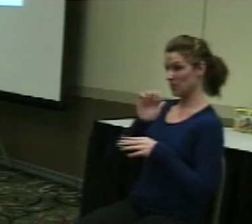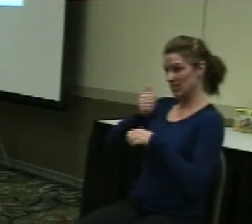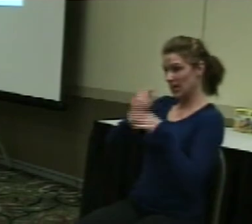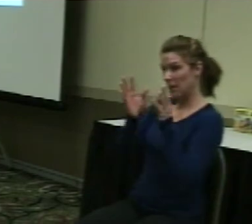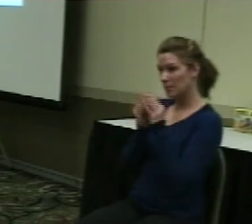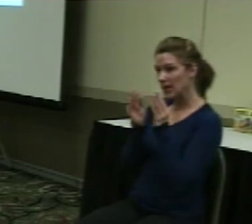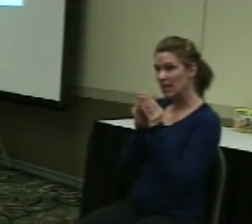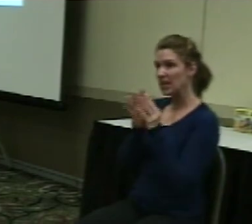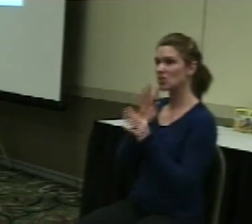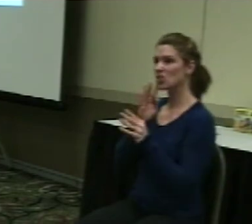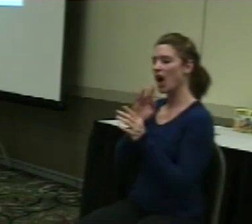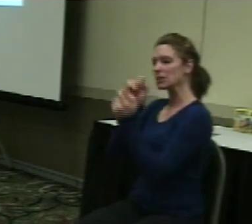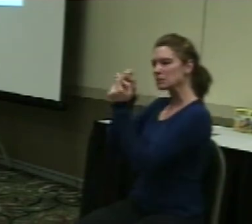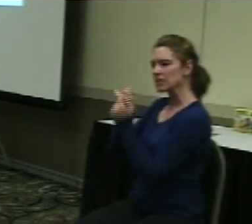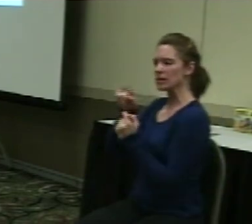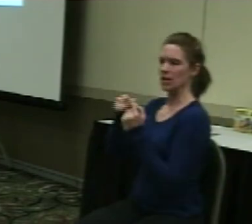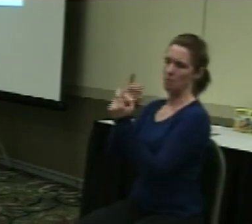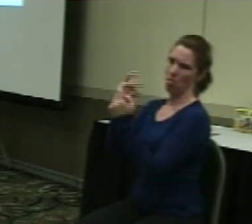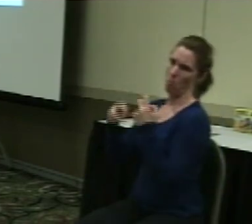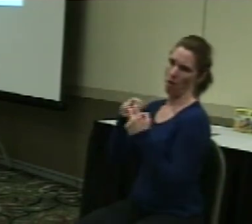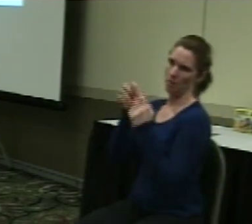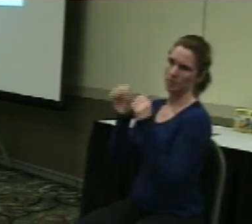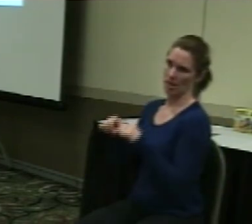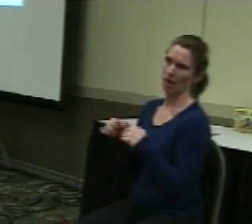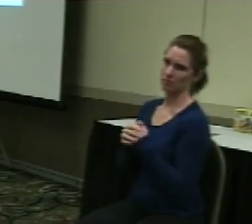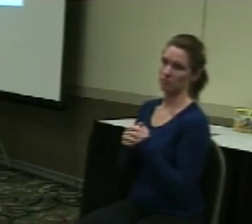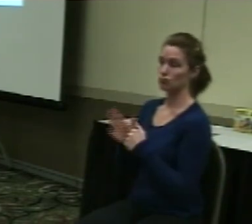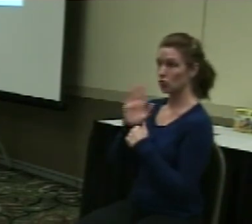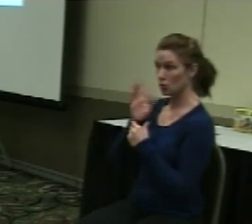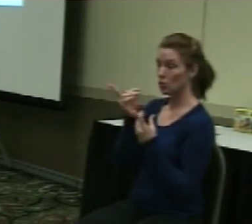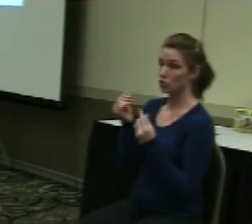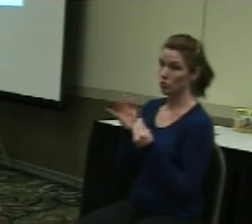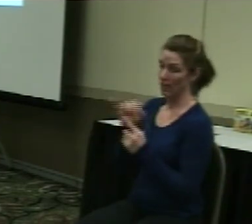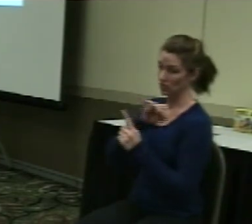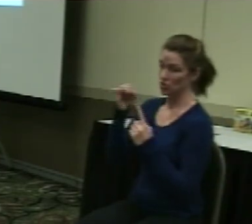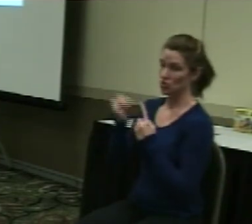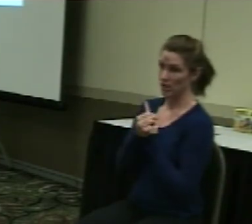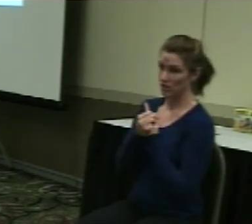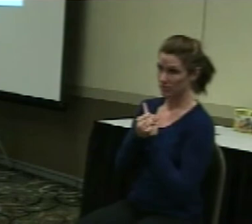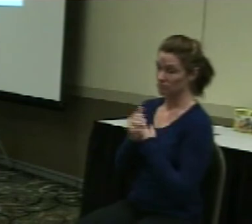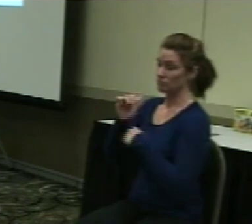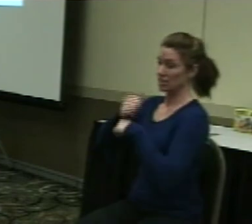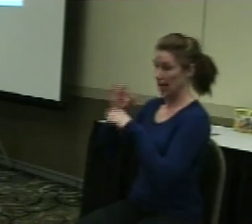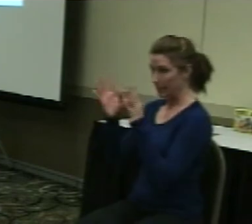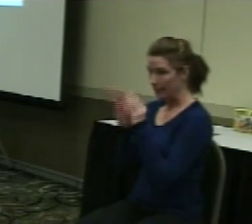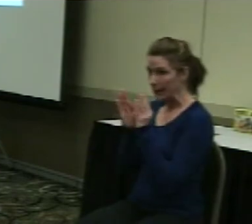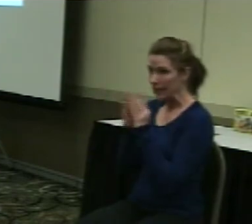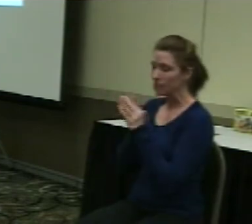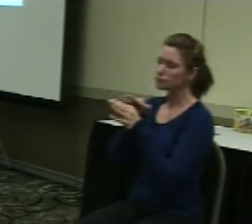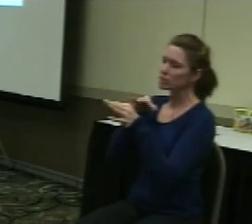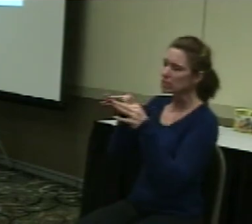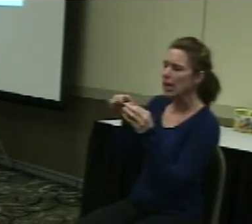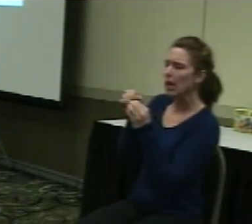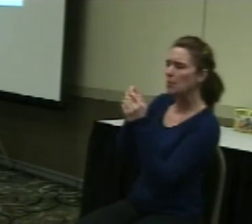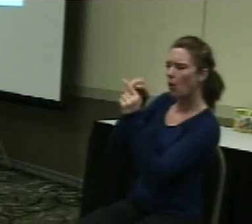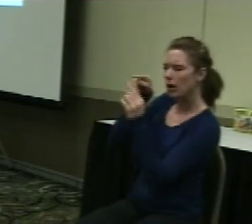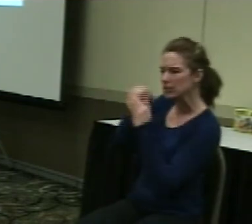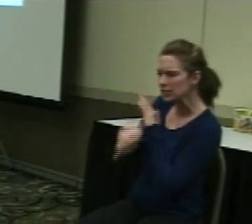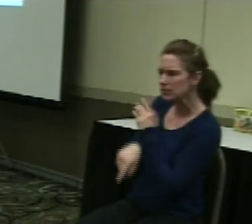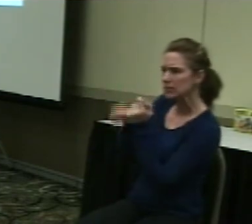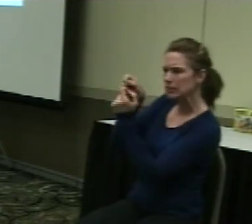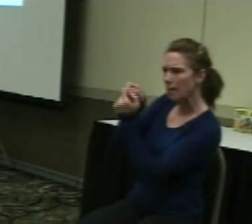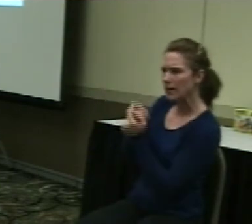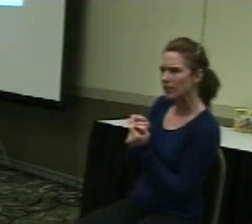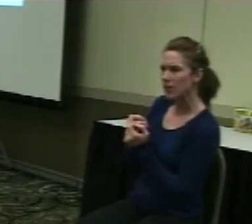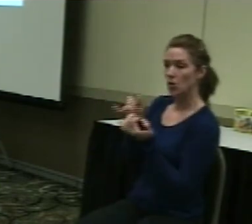more specifically about what the problem is? That's what you're going to do with a situation like this. Tell me more specifically, because